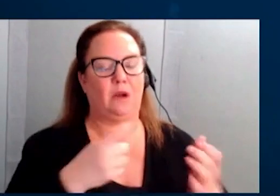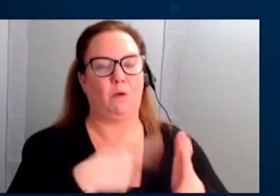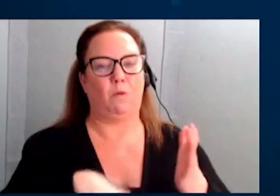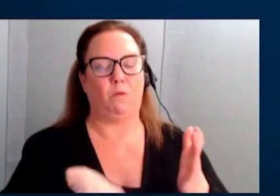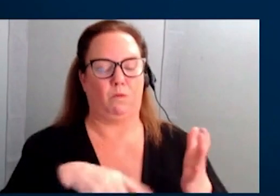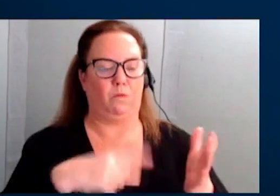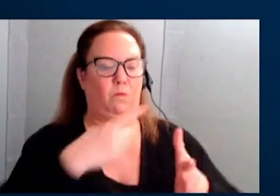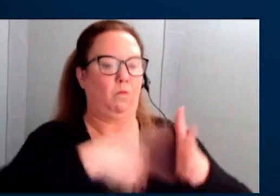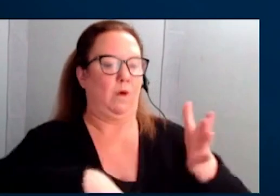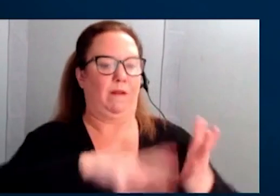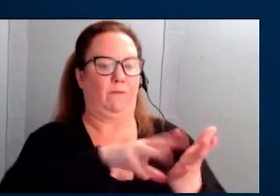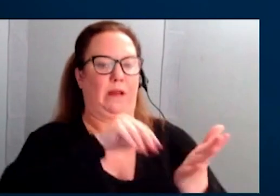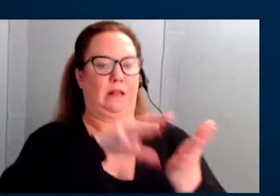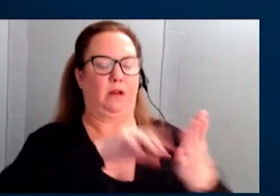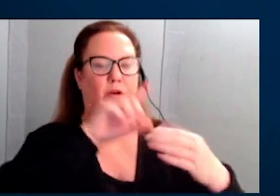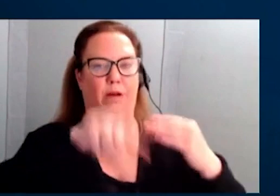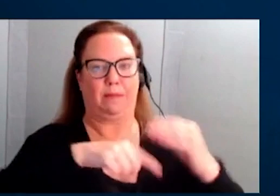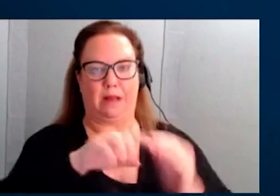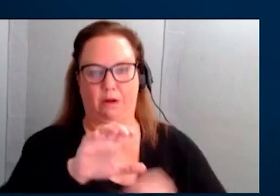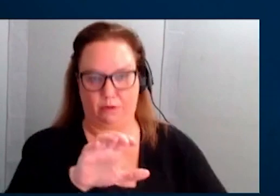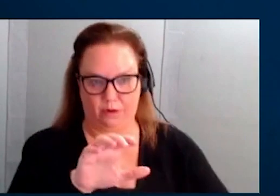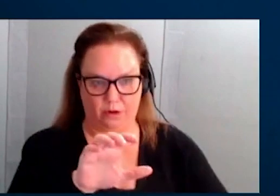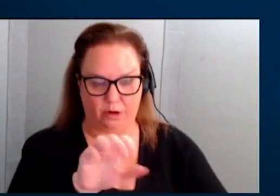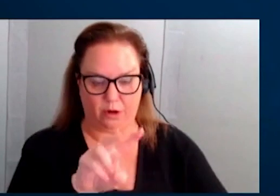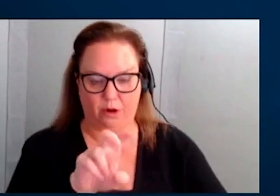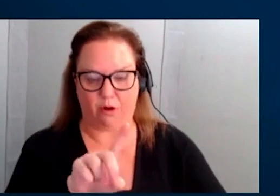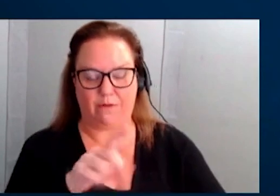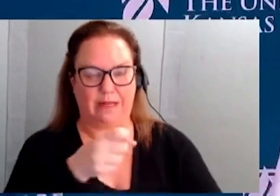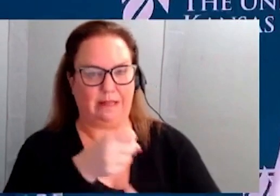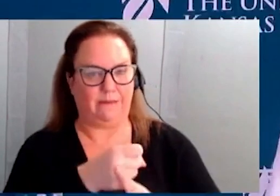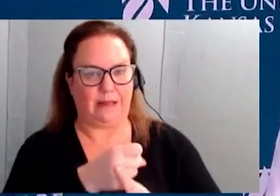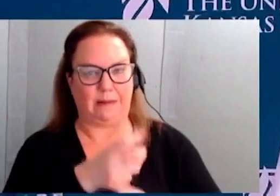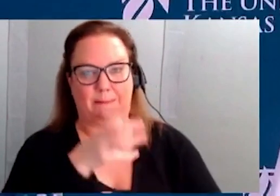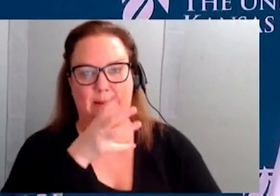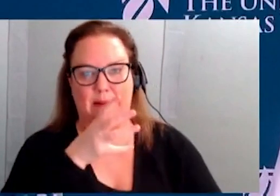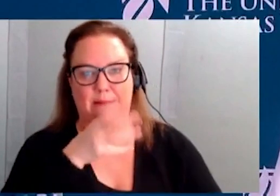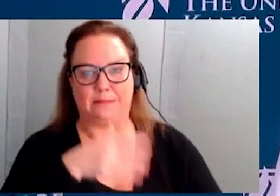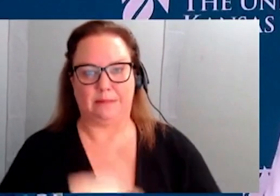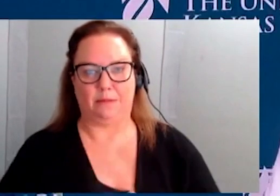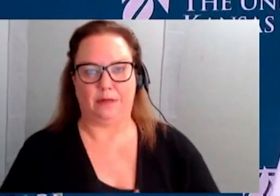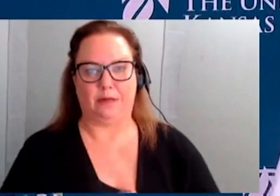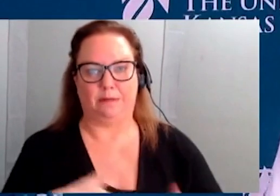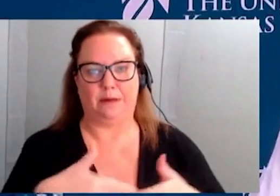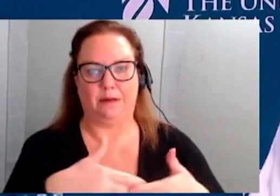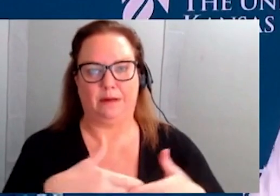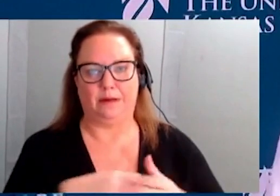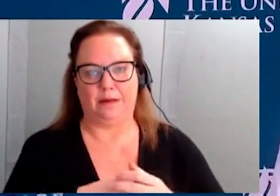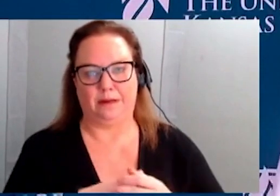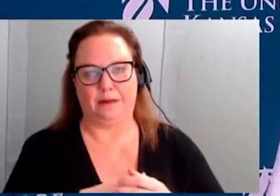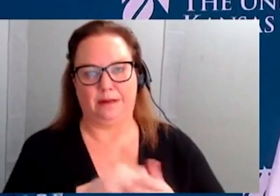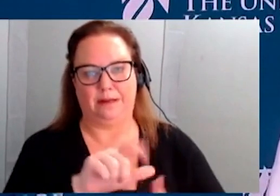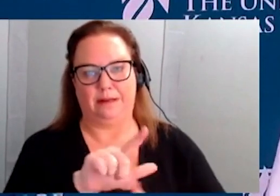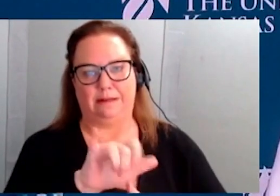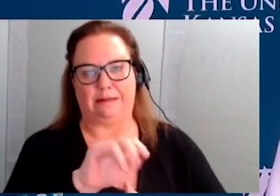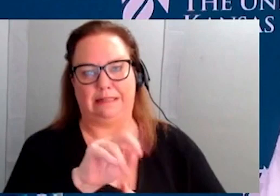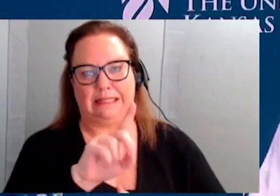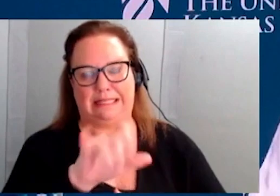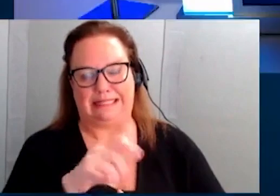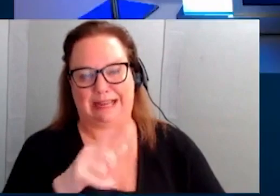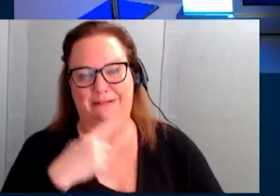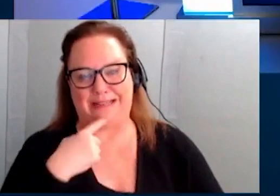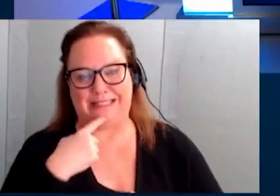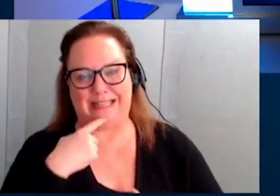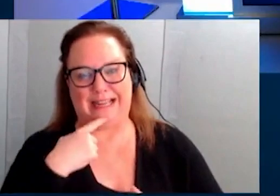the effect of COVID on mothers and babies? Well, first, let me say, Linsey, you did a fantastic job of walking